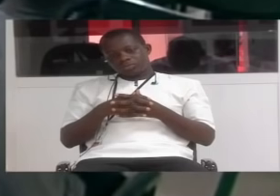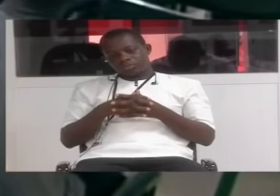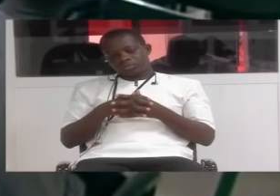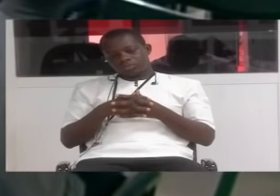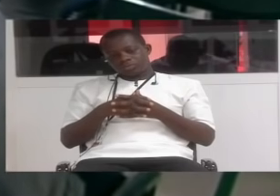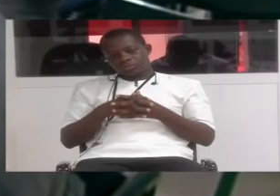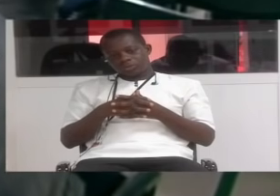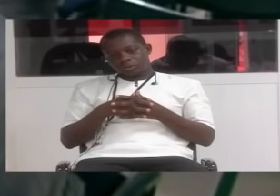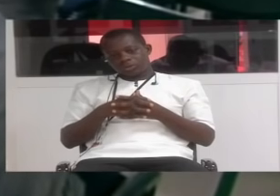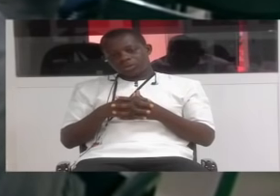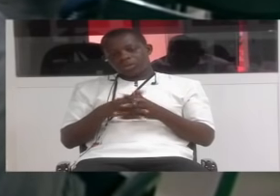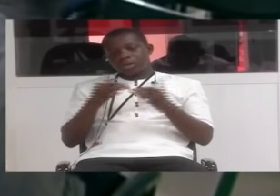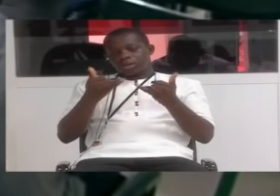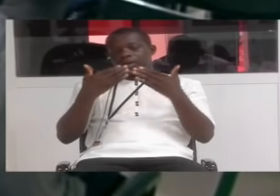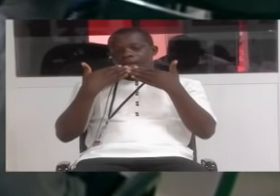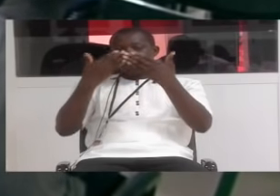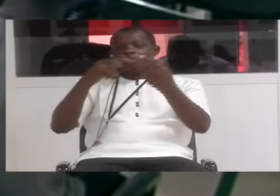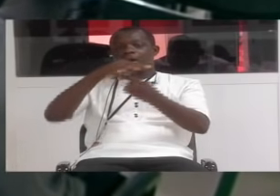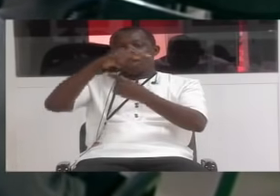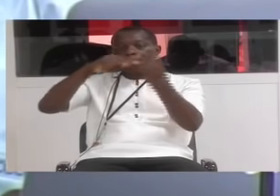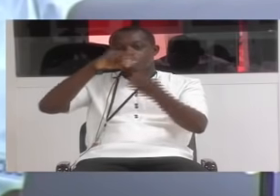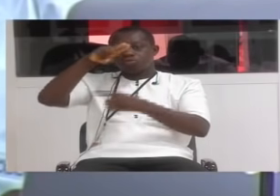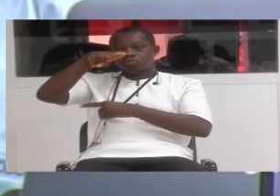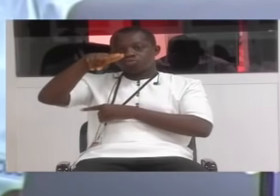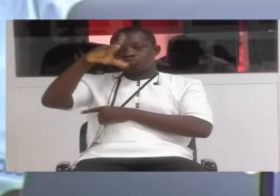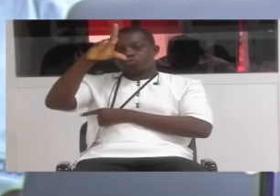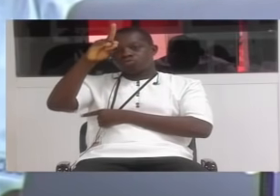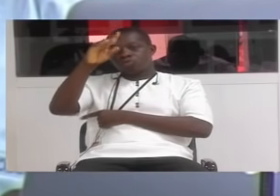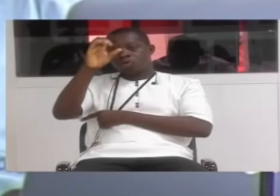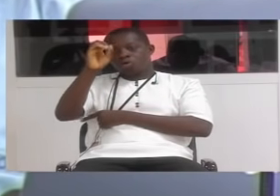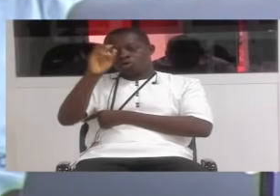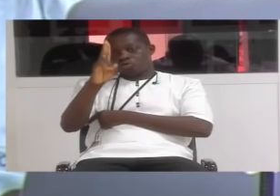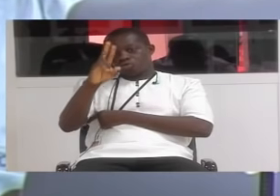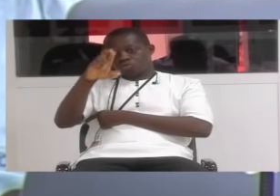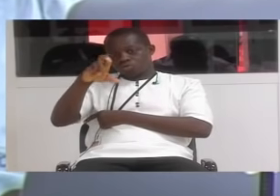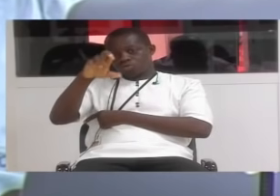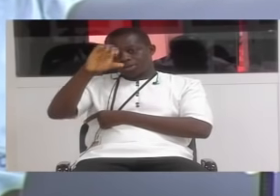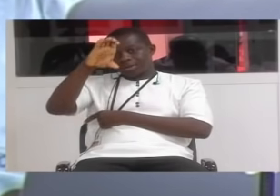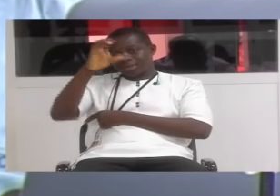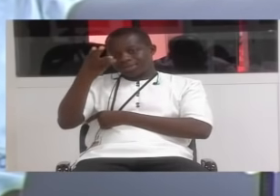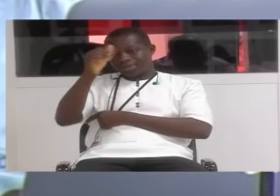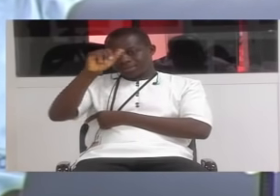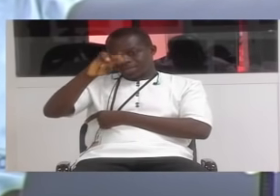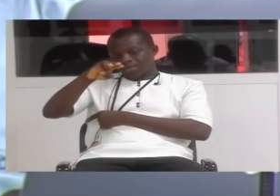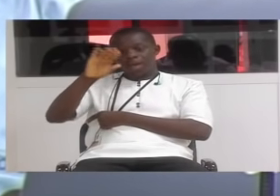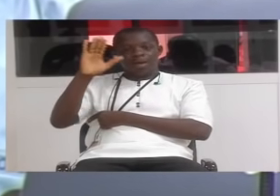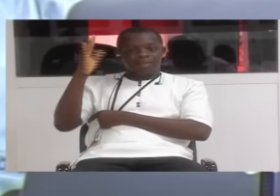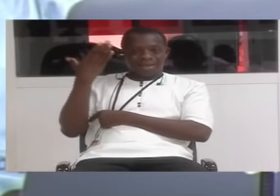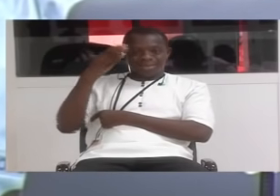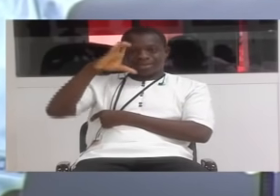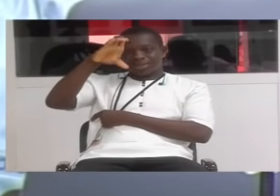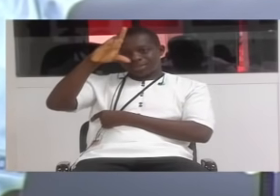fofu. Tell us about Ndour Cham. Wax ñu mbiri Ndour Cham. Former CDS. Ko xamne